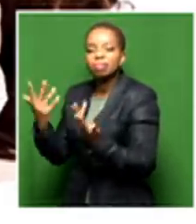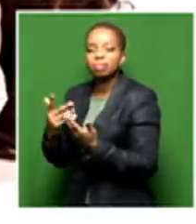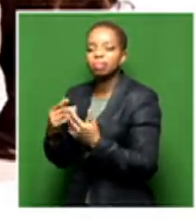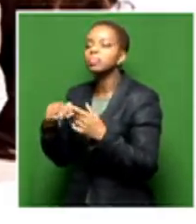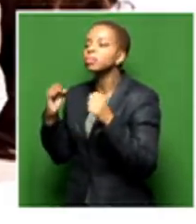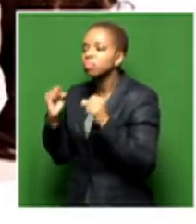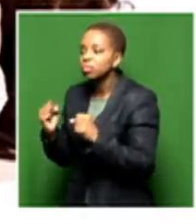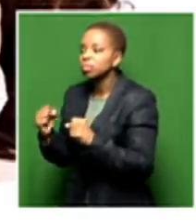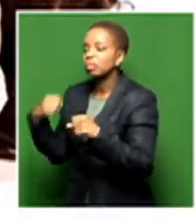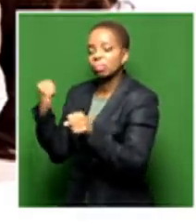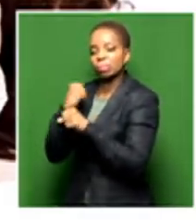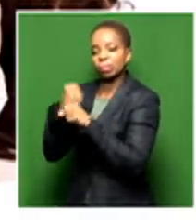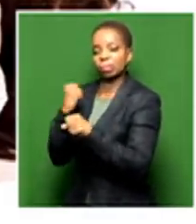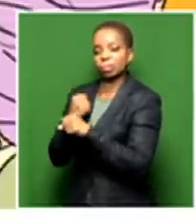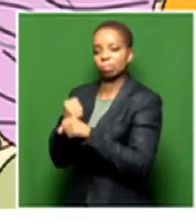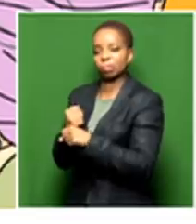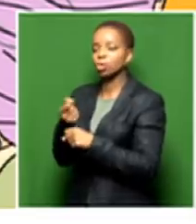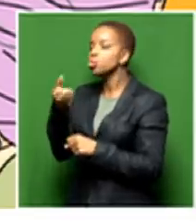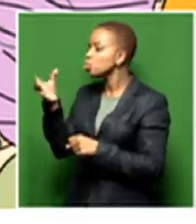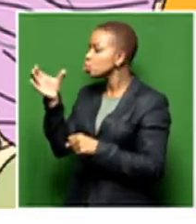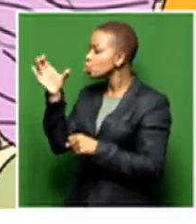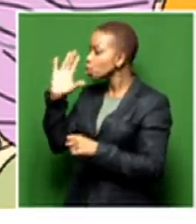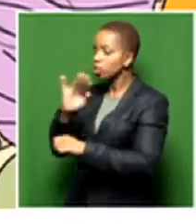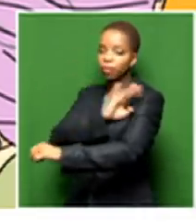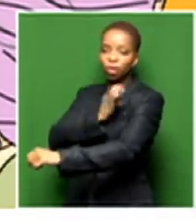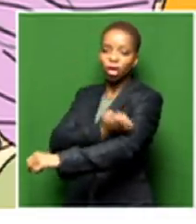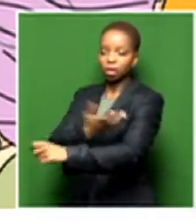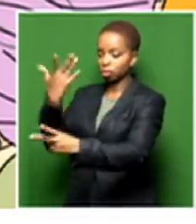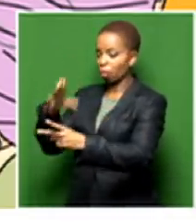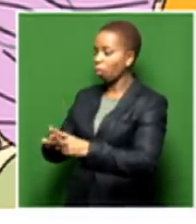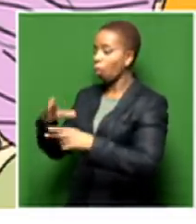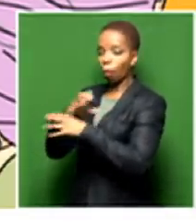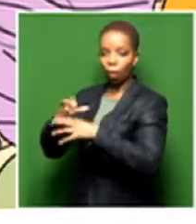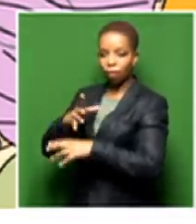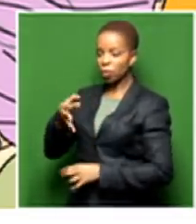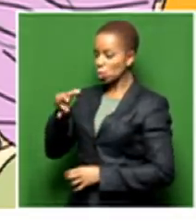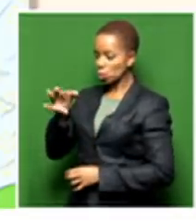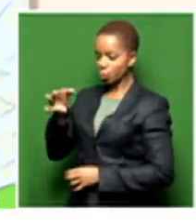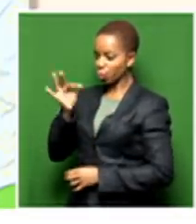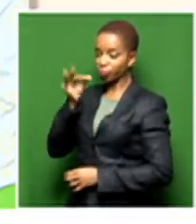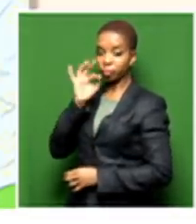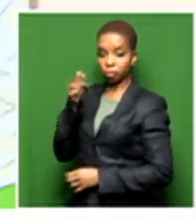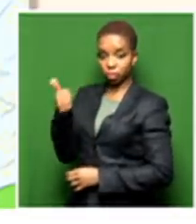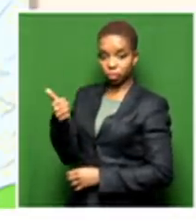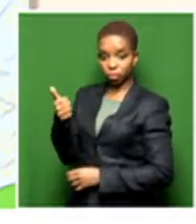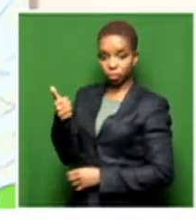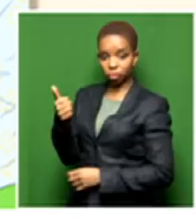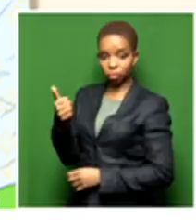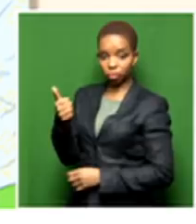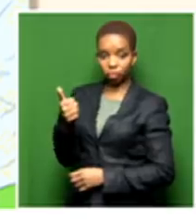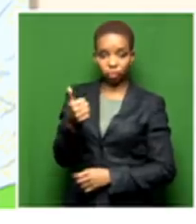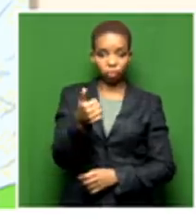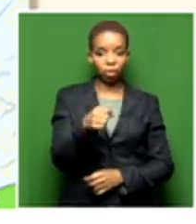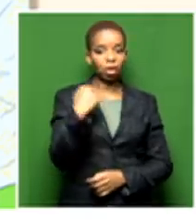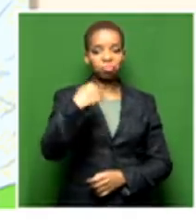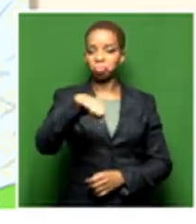on working, and they take energy drinks, they take copious amounts of coffee, would you recommend that?